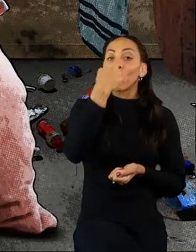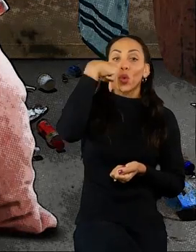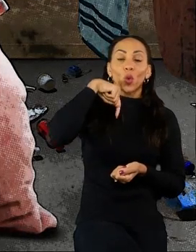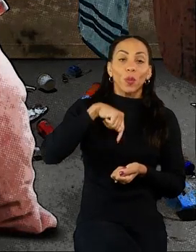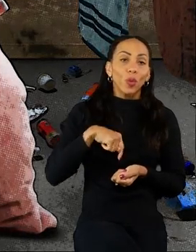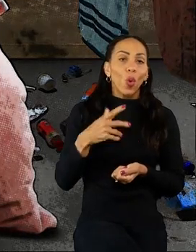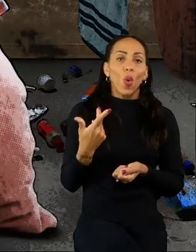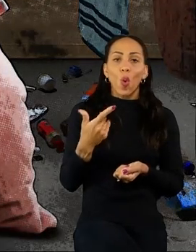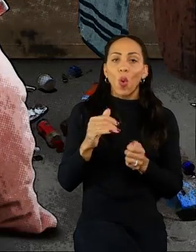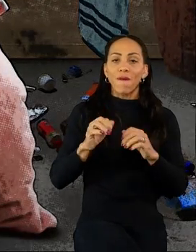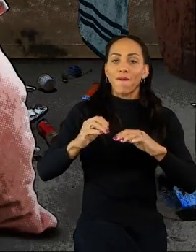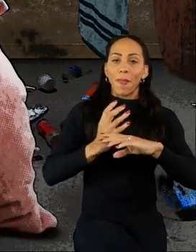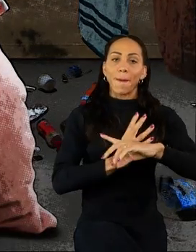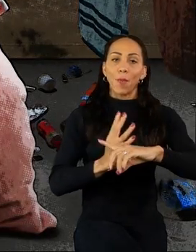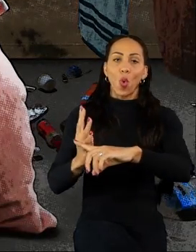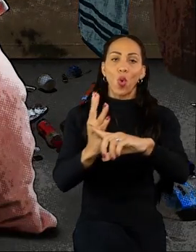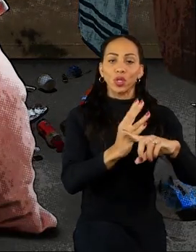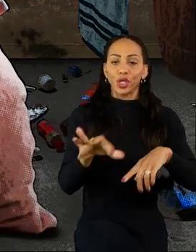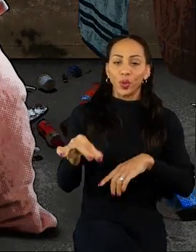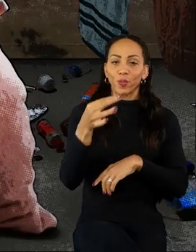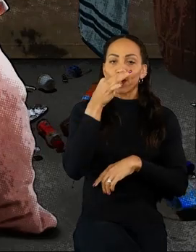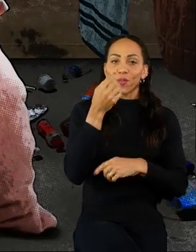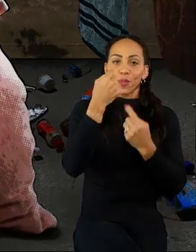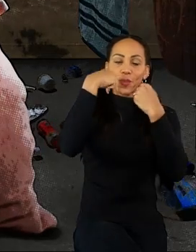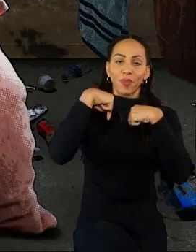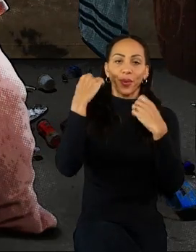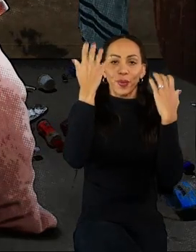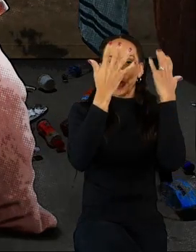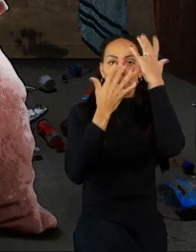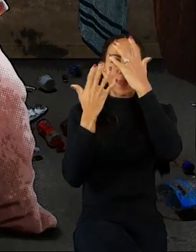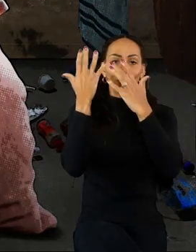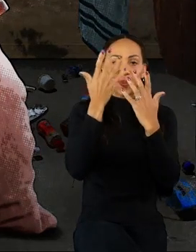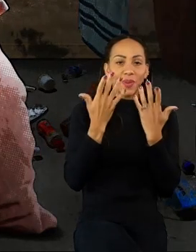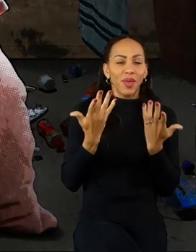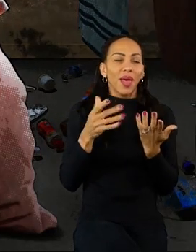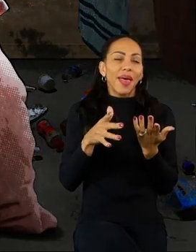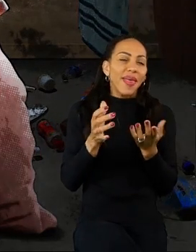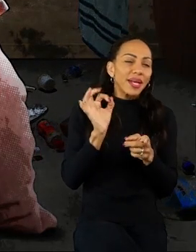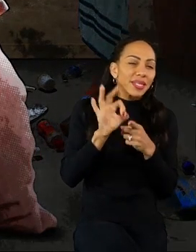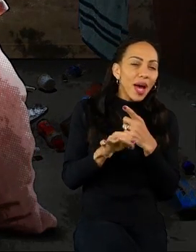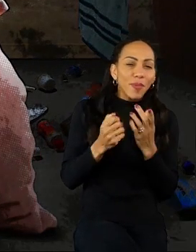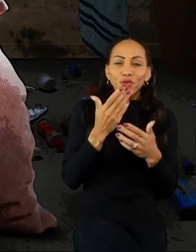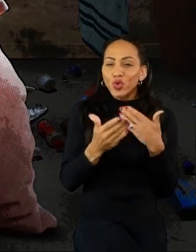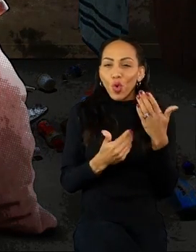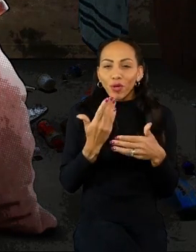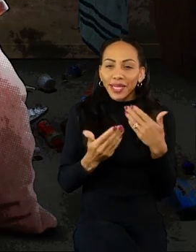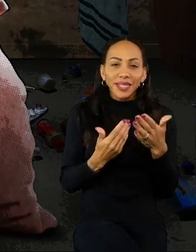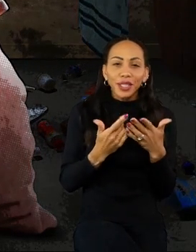are sorts of narratives you might want to explore. There's even dead fish on the floor. Now I'm zooming in. I'm